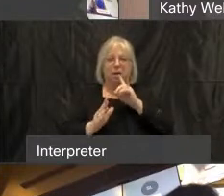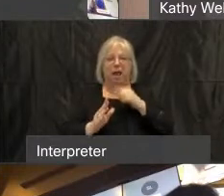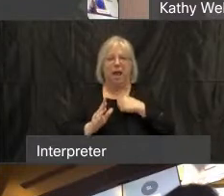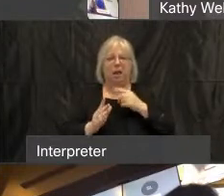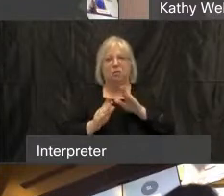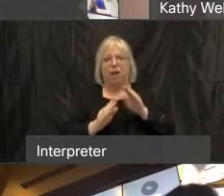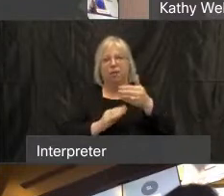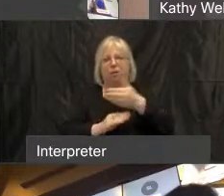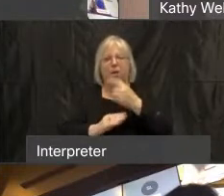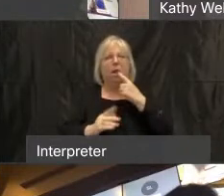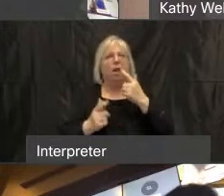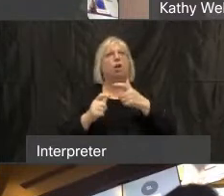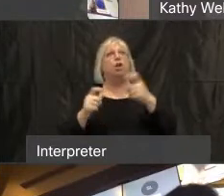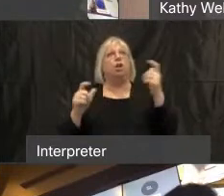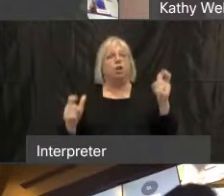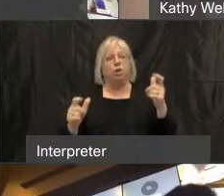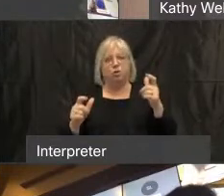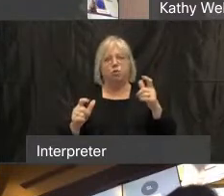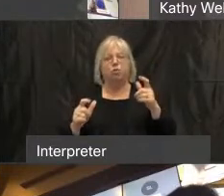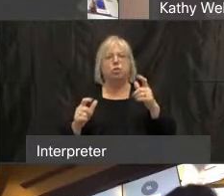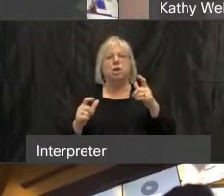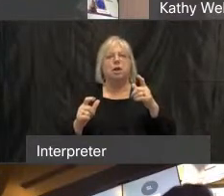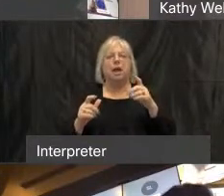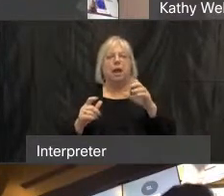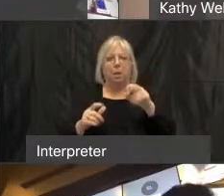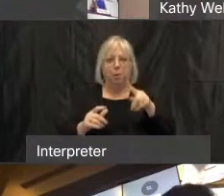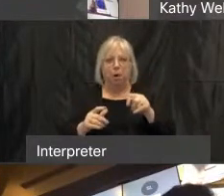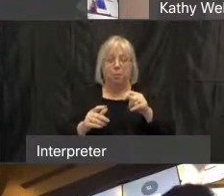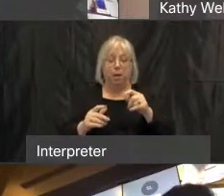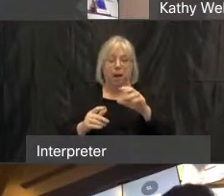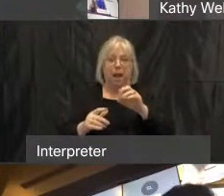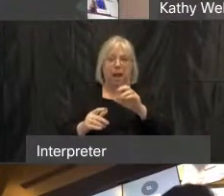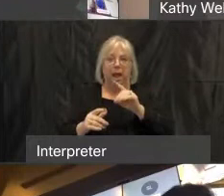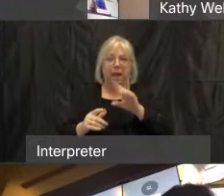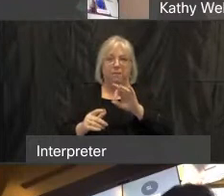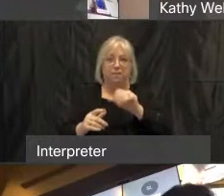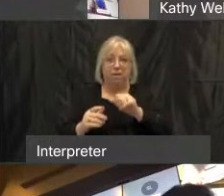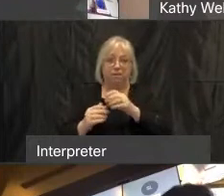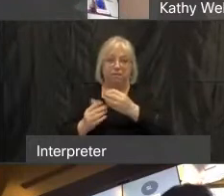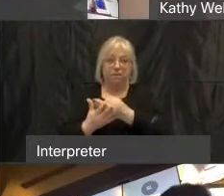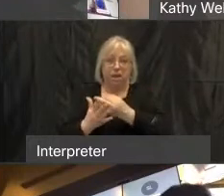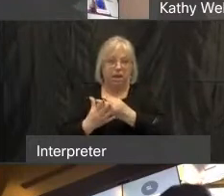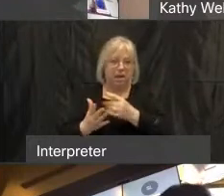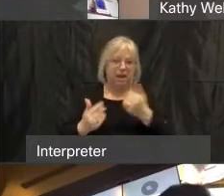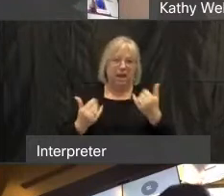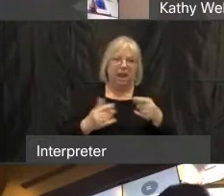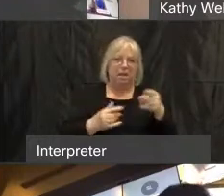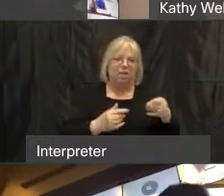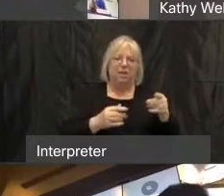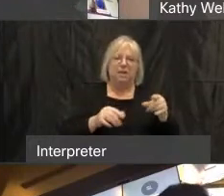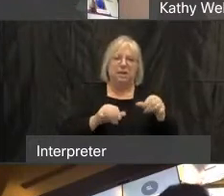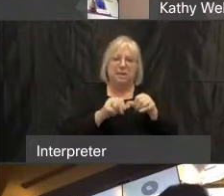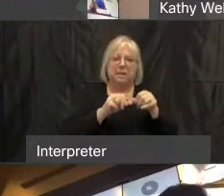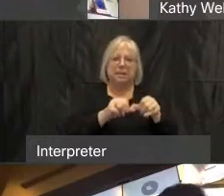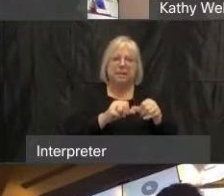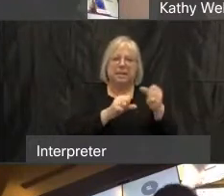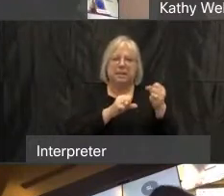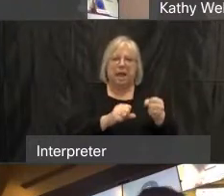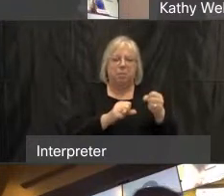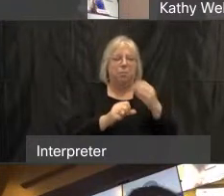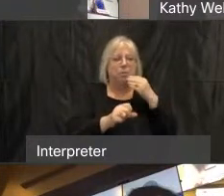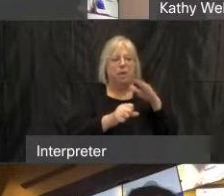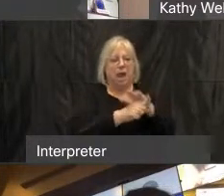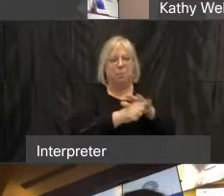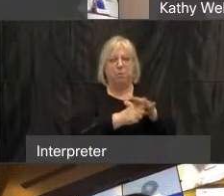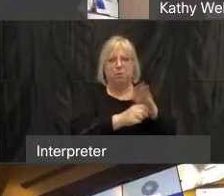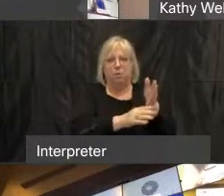development open, and it's all ADFA funded. Now you get this one coming in right here beside this stable neighborhood. It's just like my University